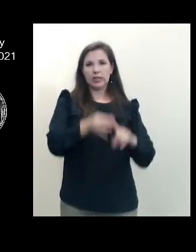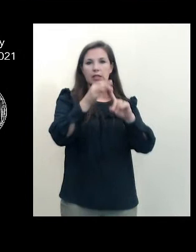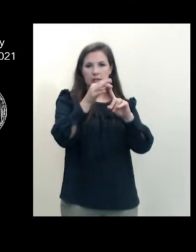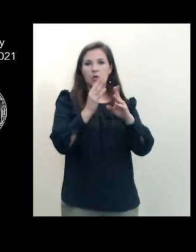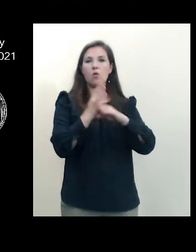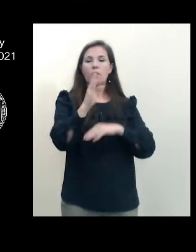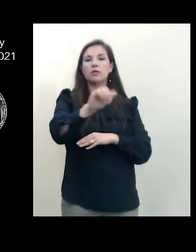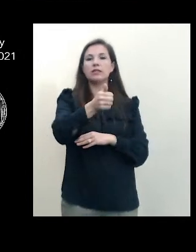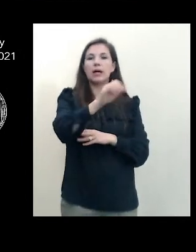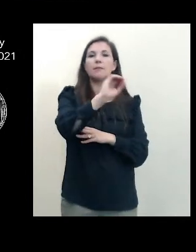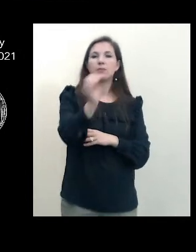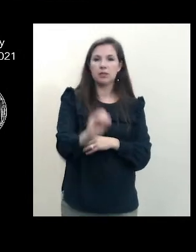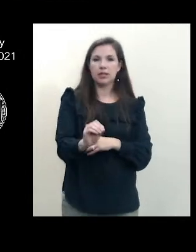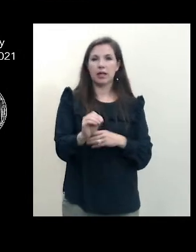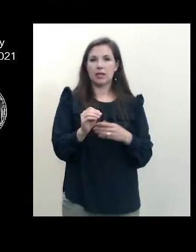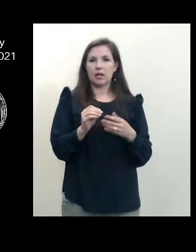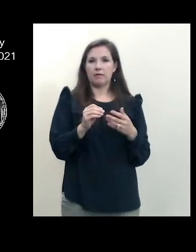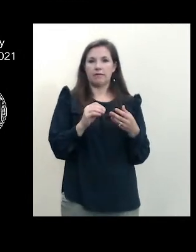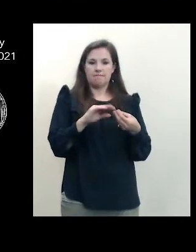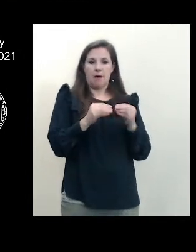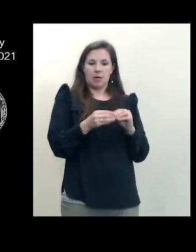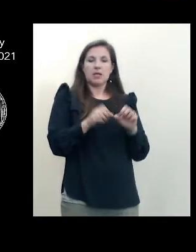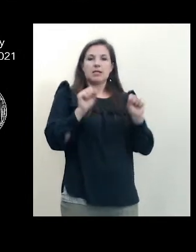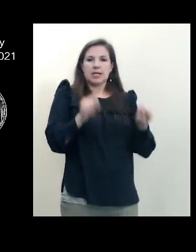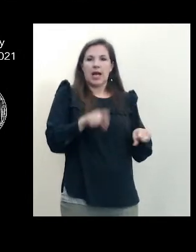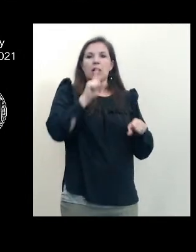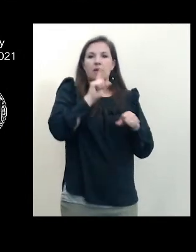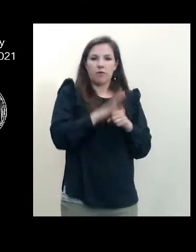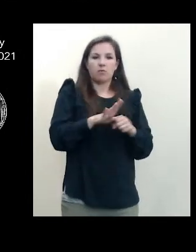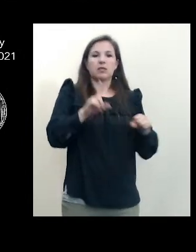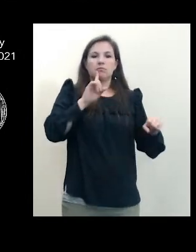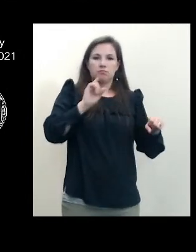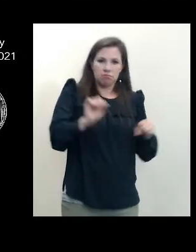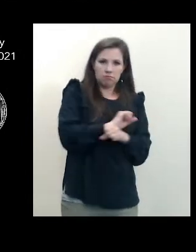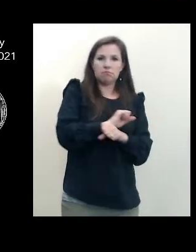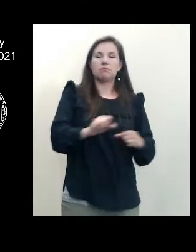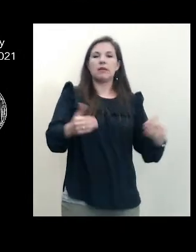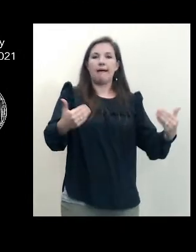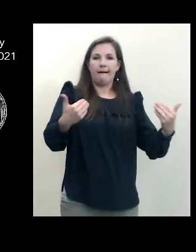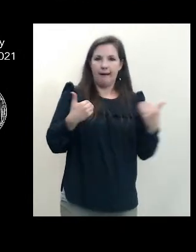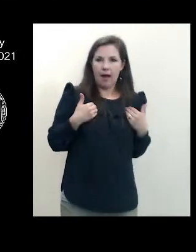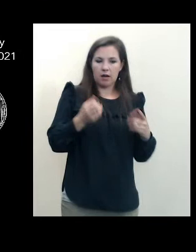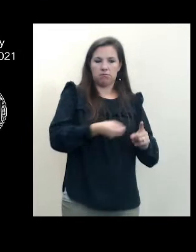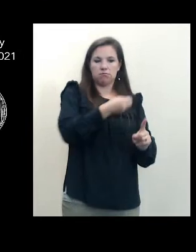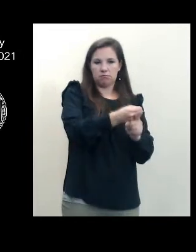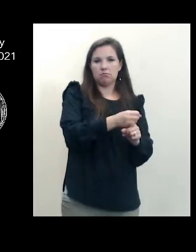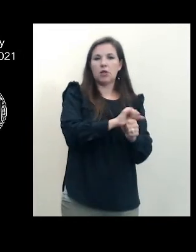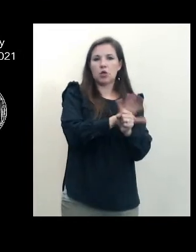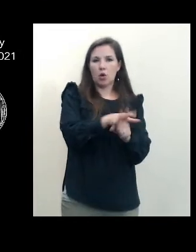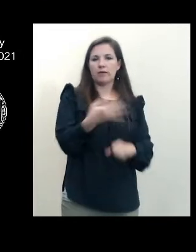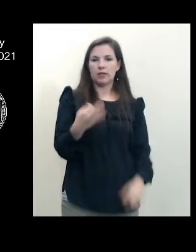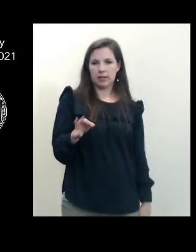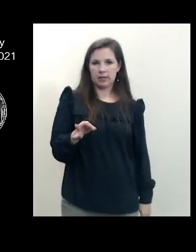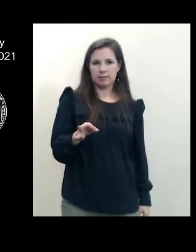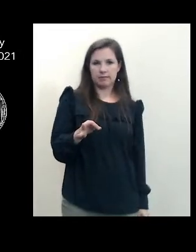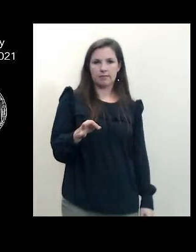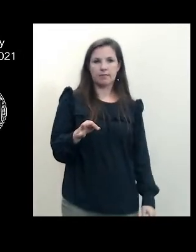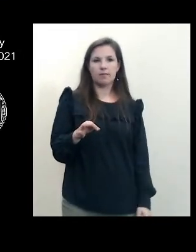10% of Erie County's population, we can confirm, has had a COVID-19 case.